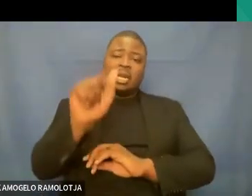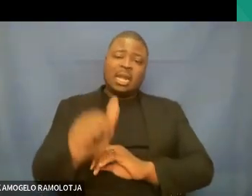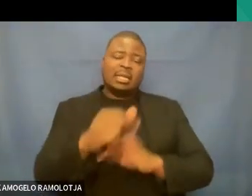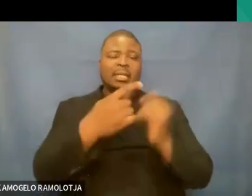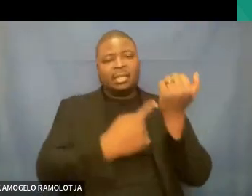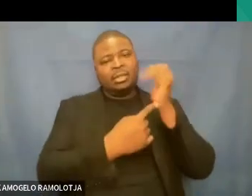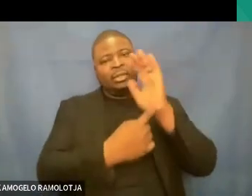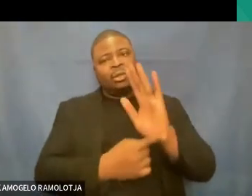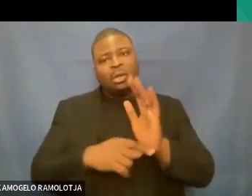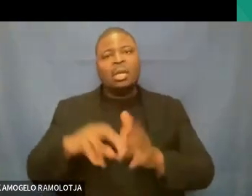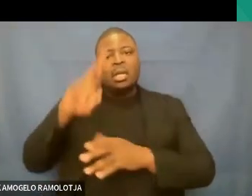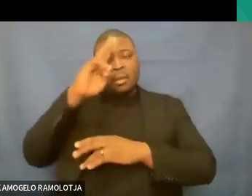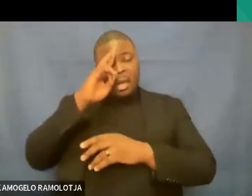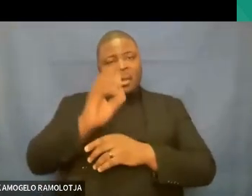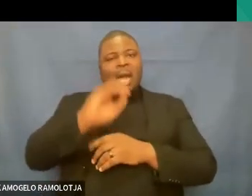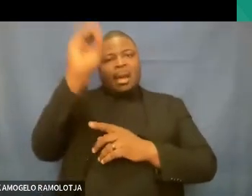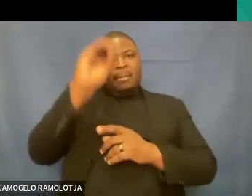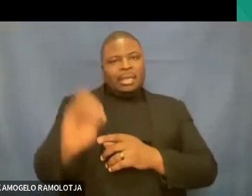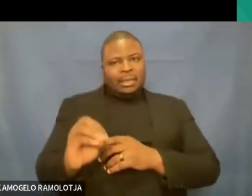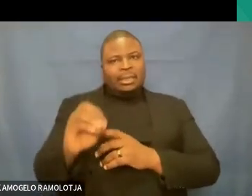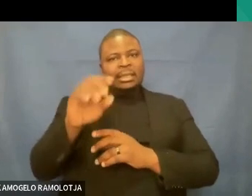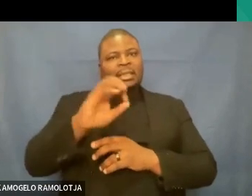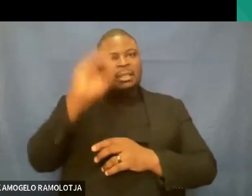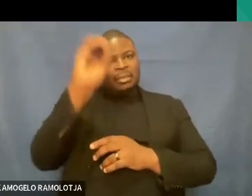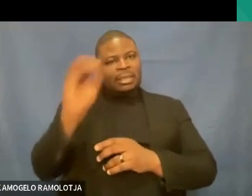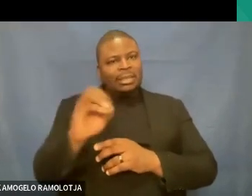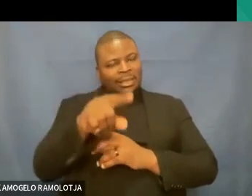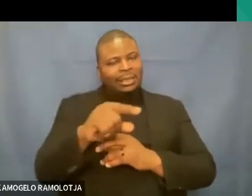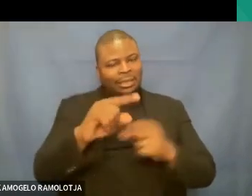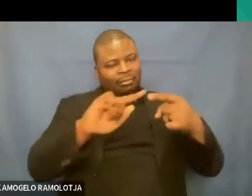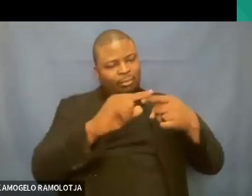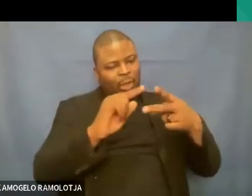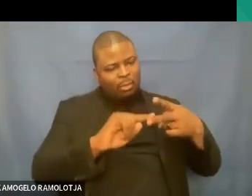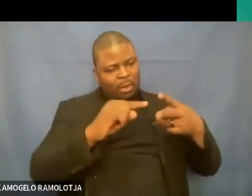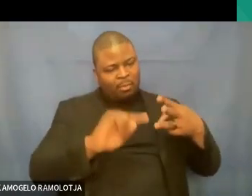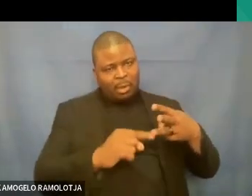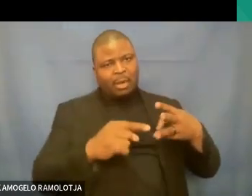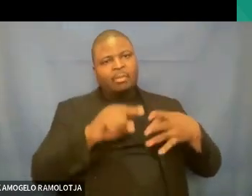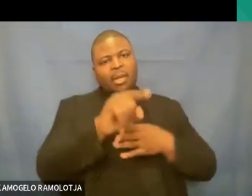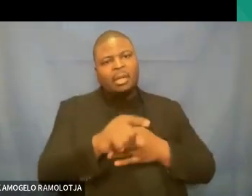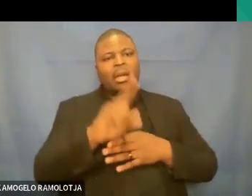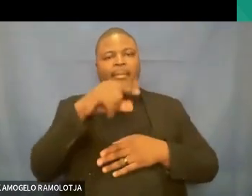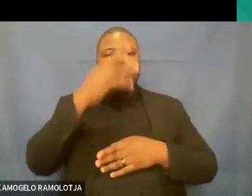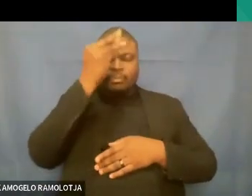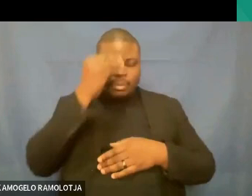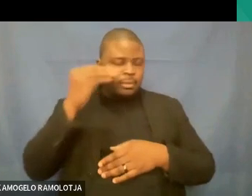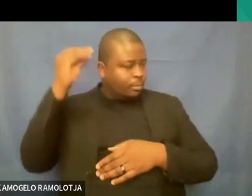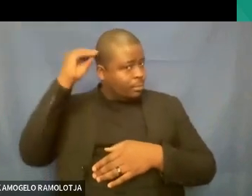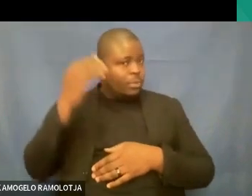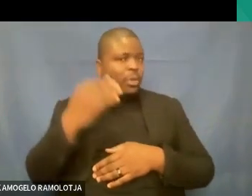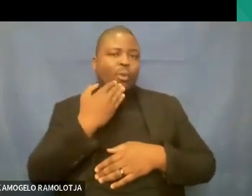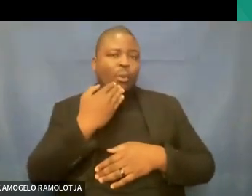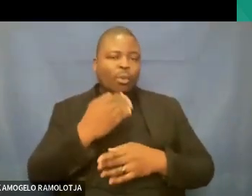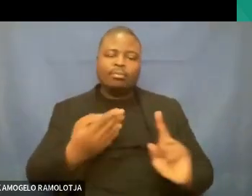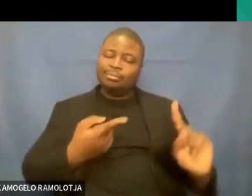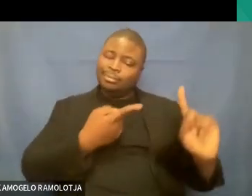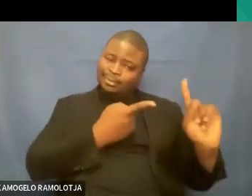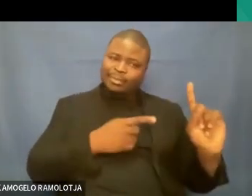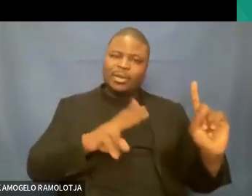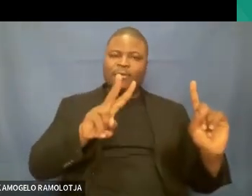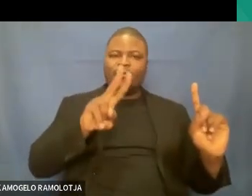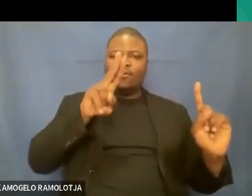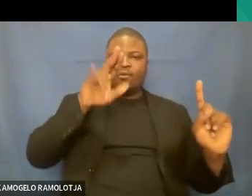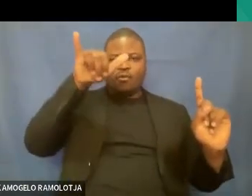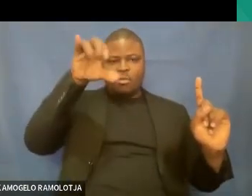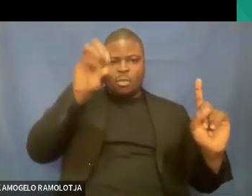every percentage point is someone like Vuyo. And I want you to keep Vuyo in mind as we go through this entire presentation. A